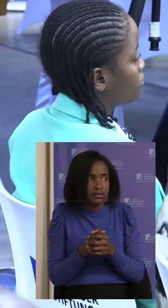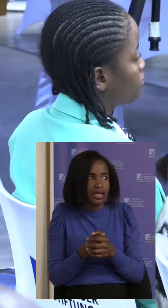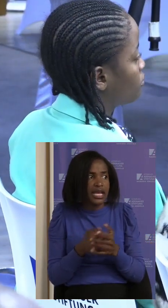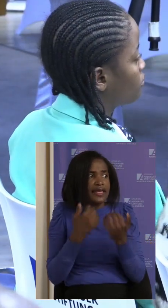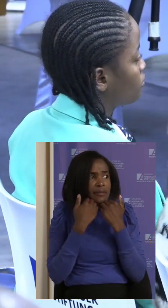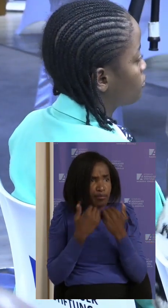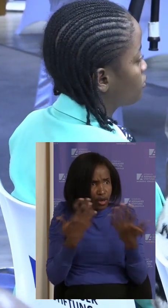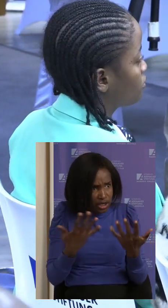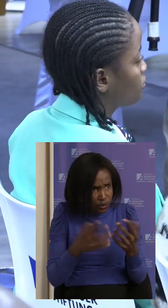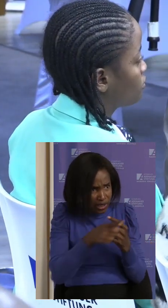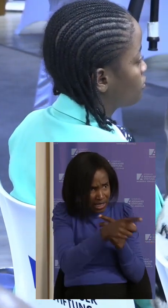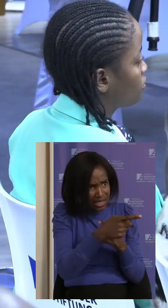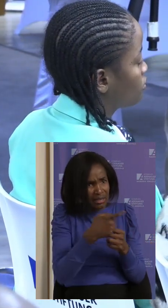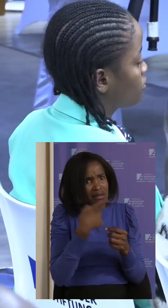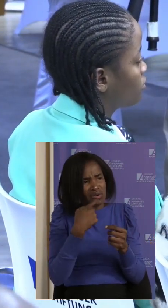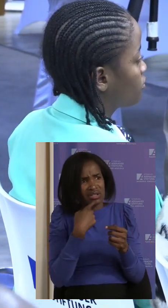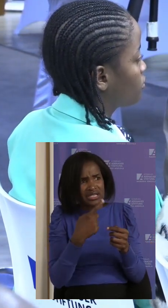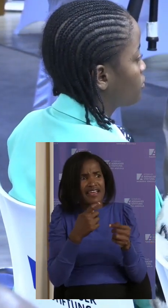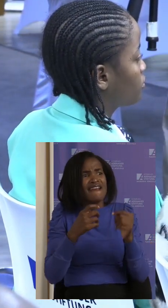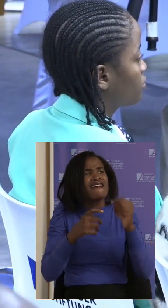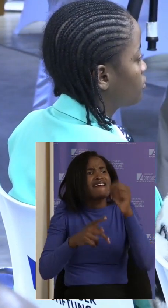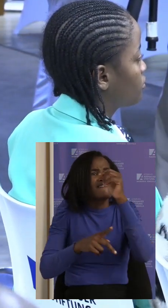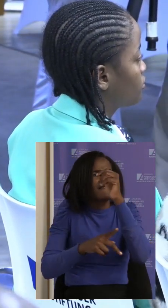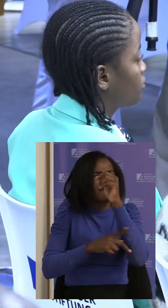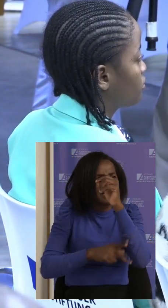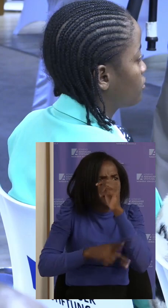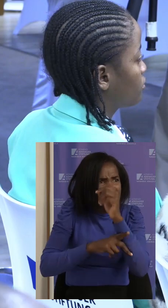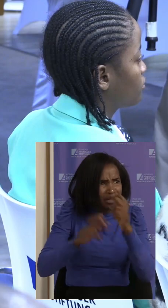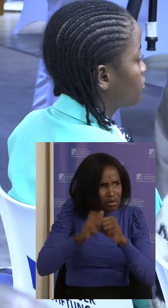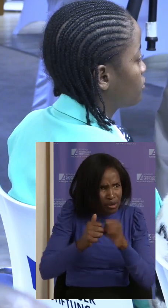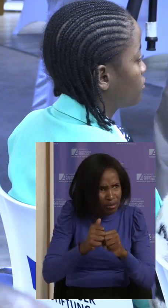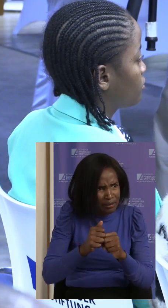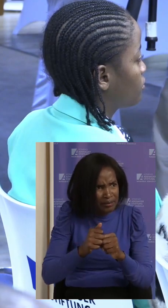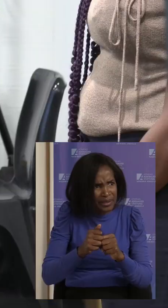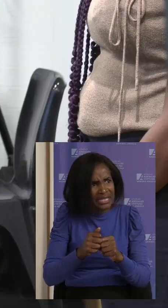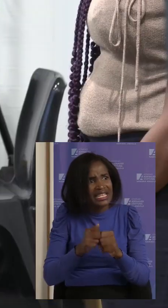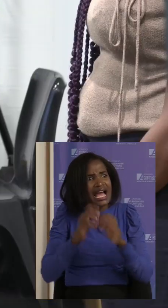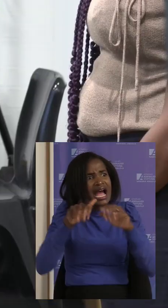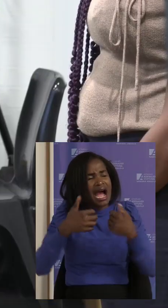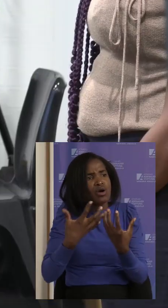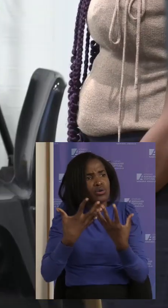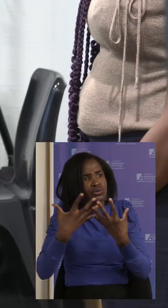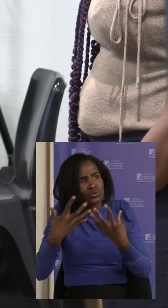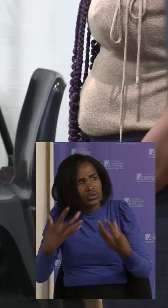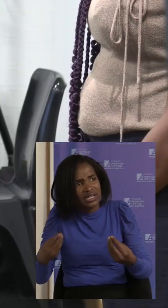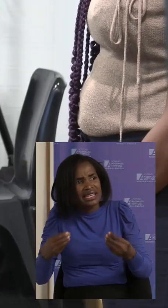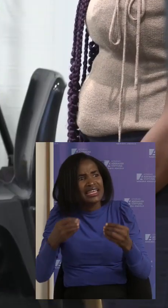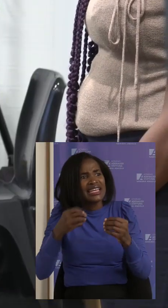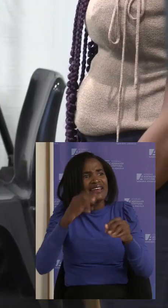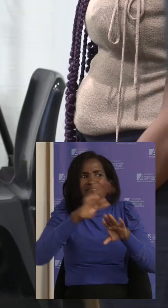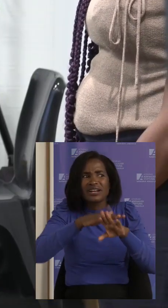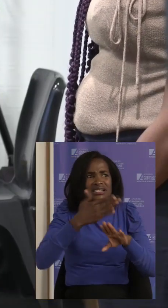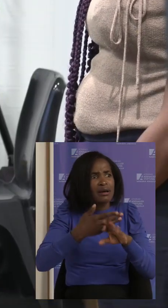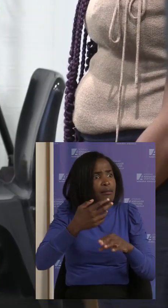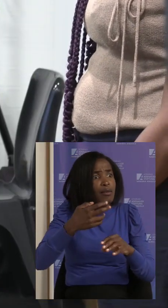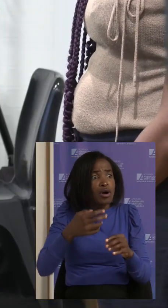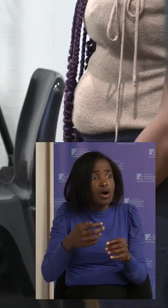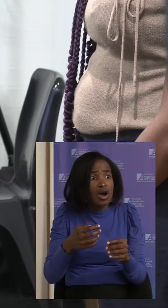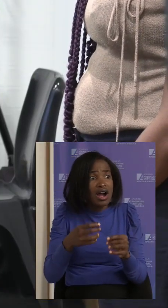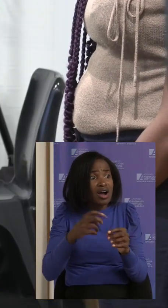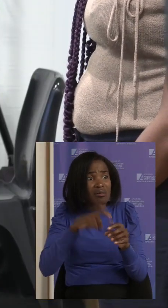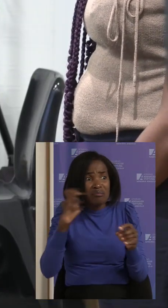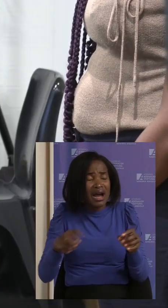fundamental problem that we have in the sector is how to deal with internal inefficiencies, such as the high dropout